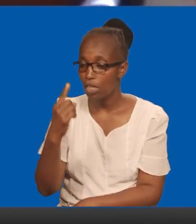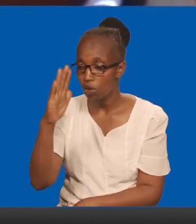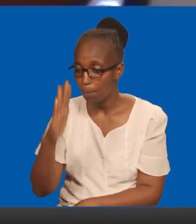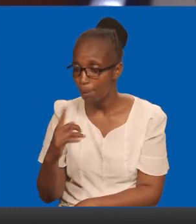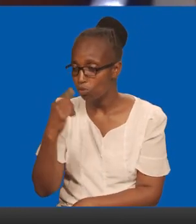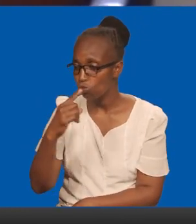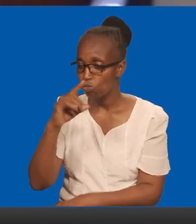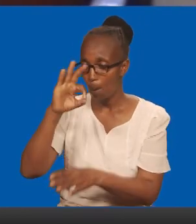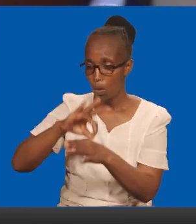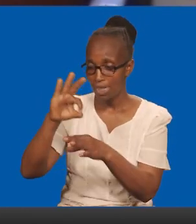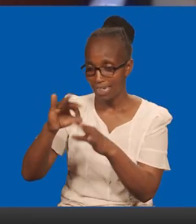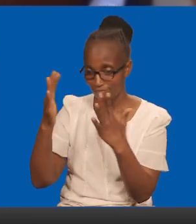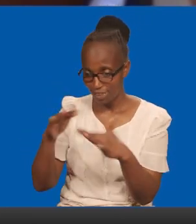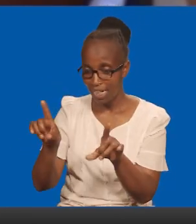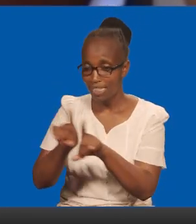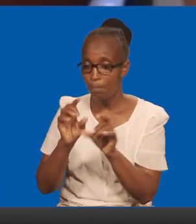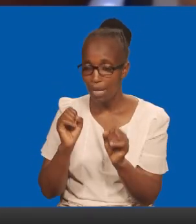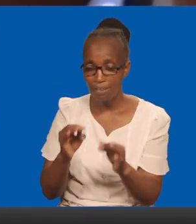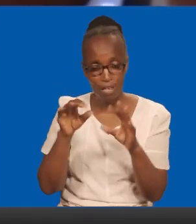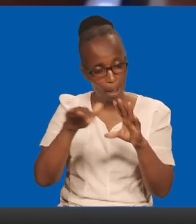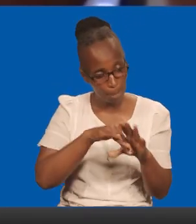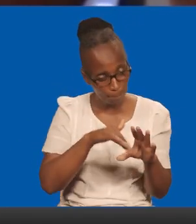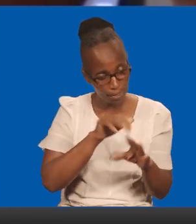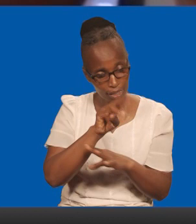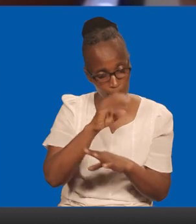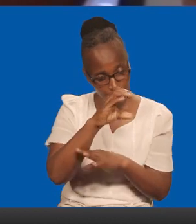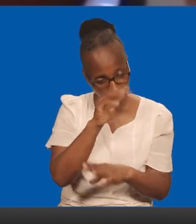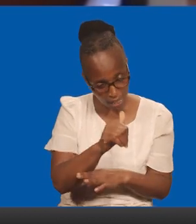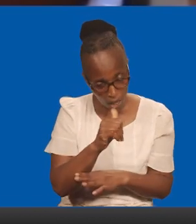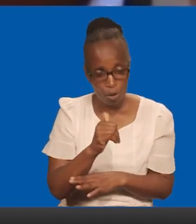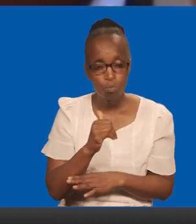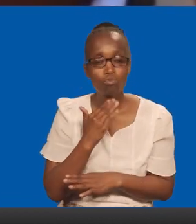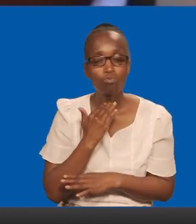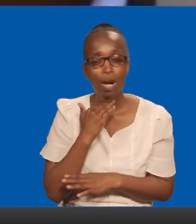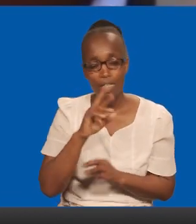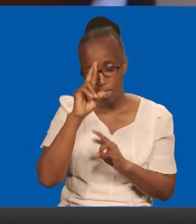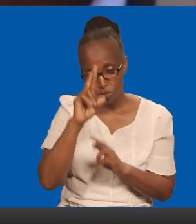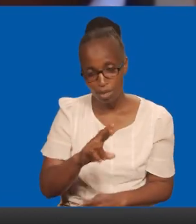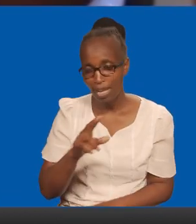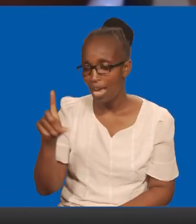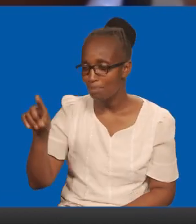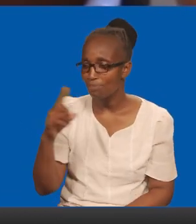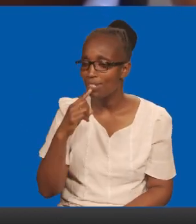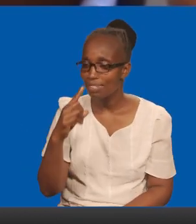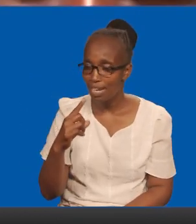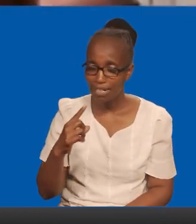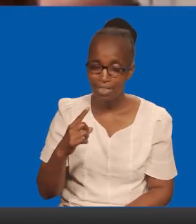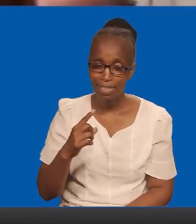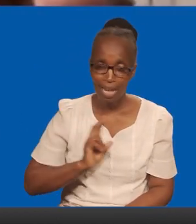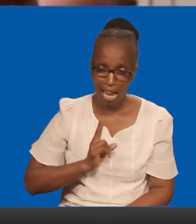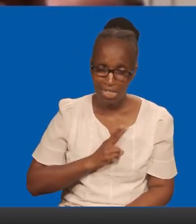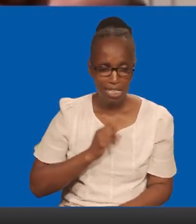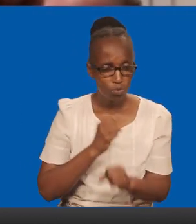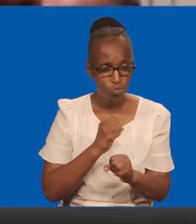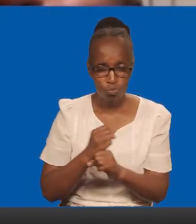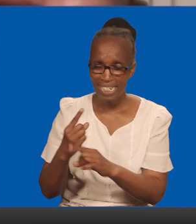She was not the only one who was elected. Every member, even if our position is an MCA, we need the respect. We were also elected by wananchi.